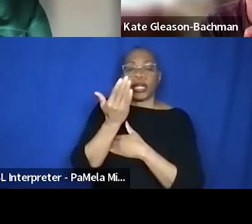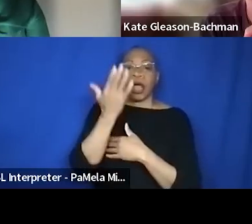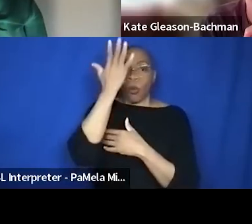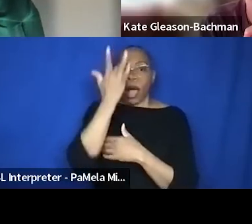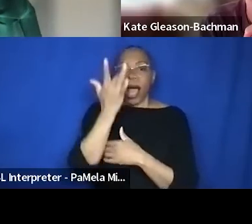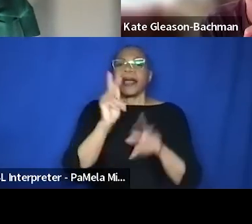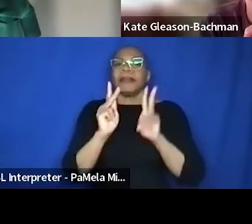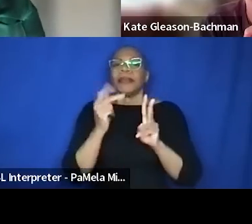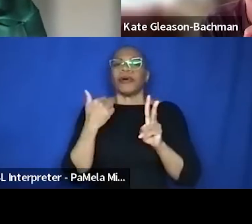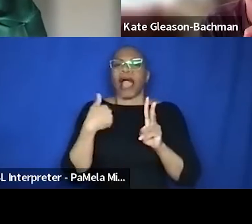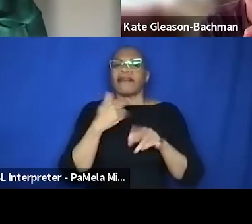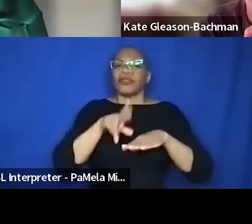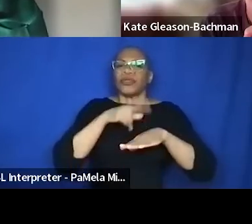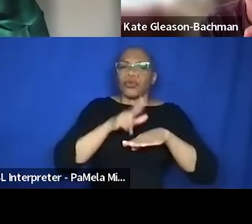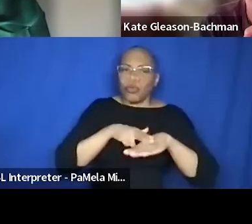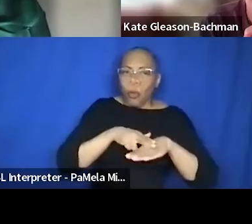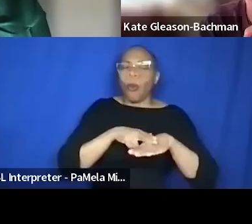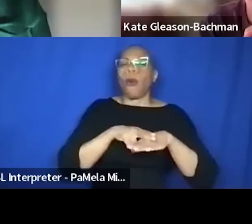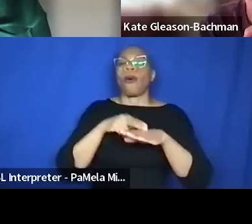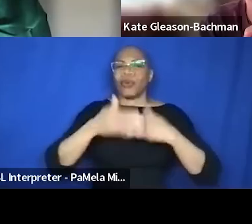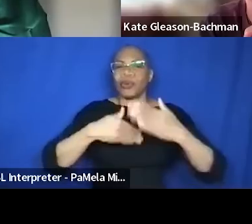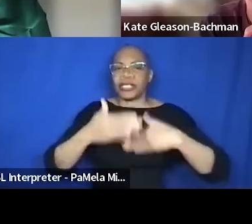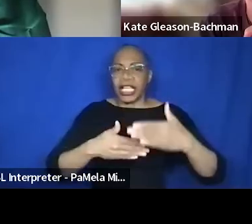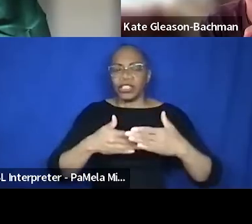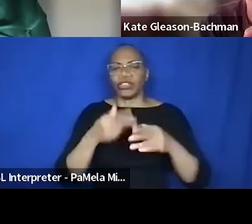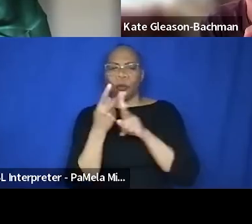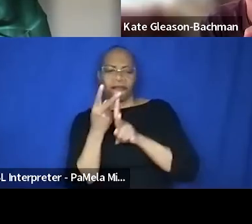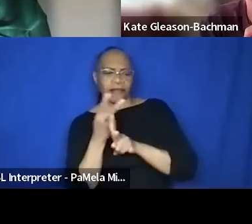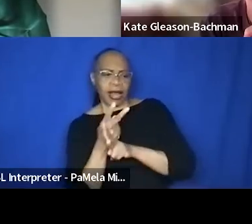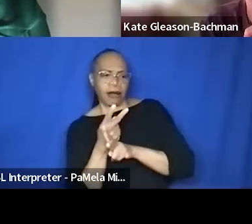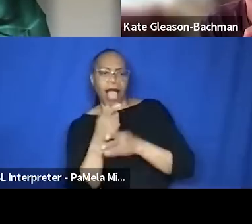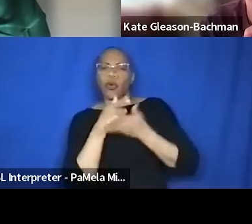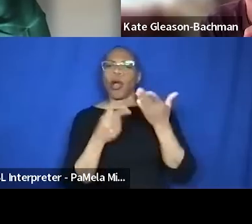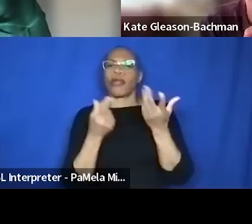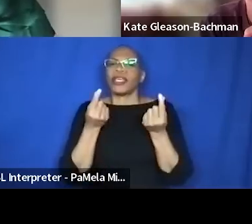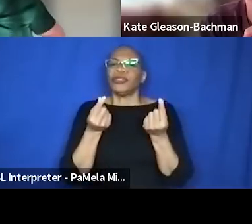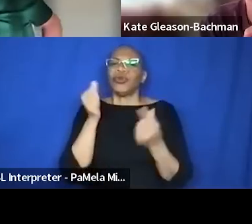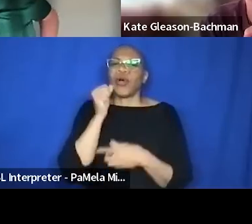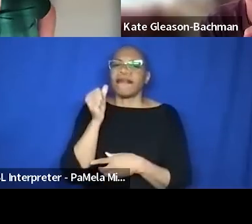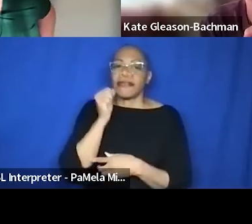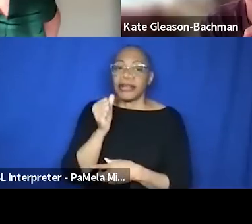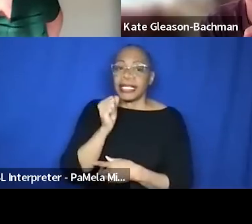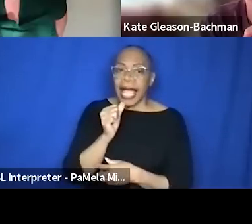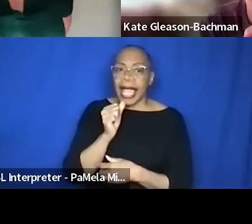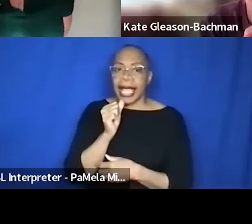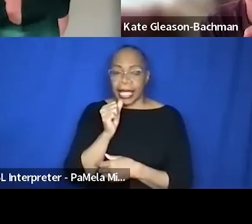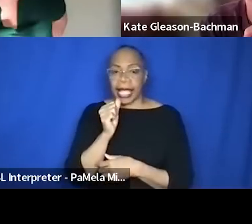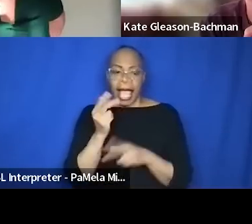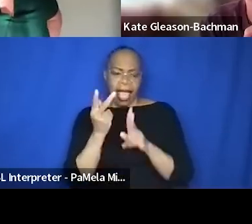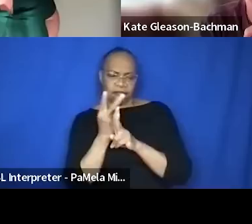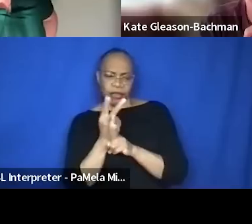live. So we figure out what their routines are. And then again, like I said, we figure out